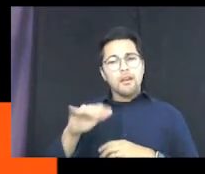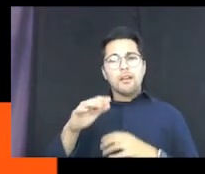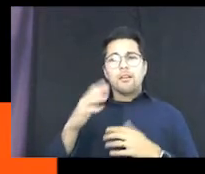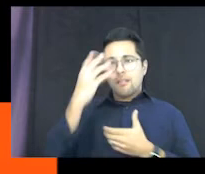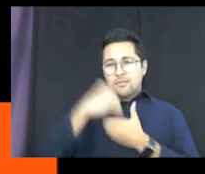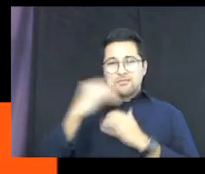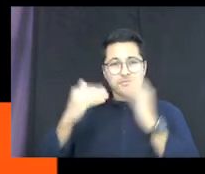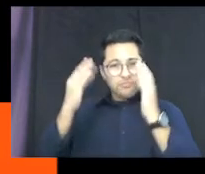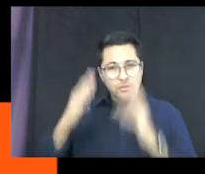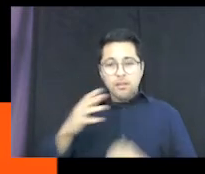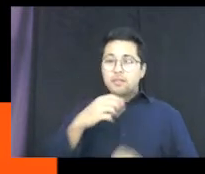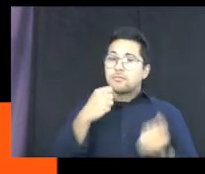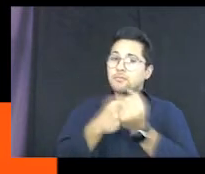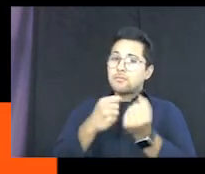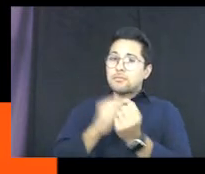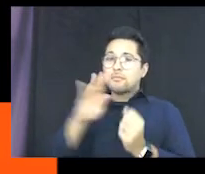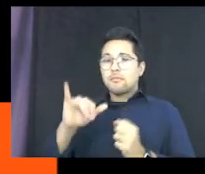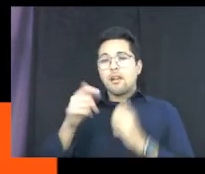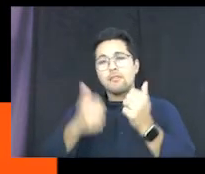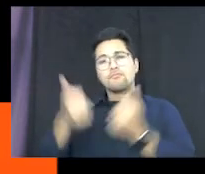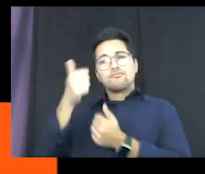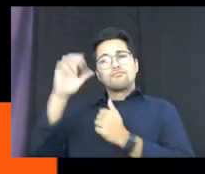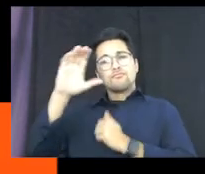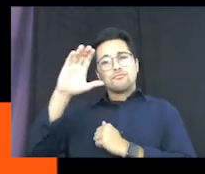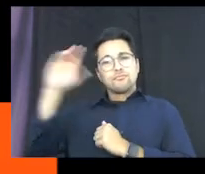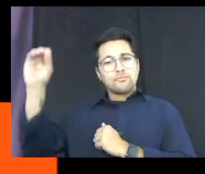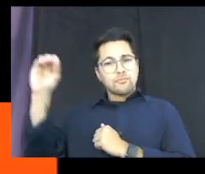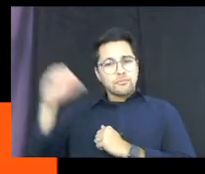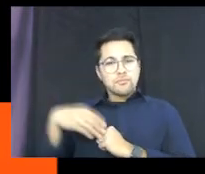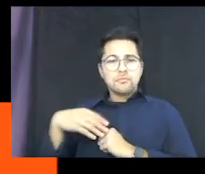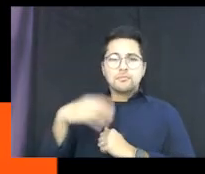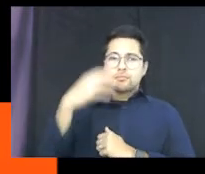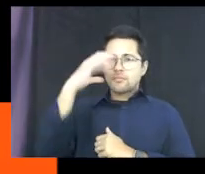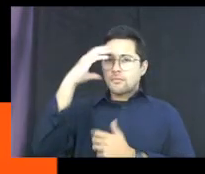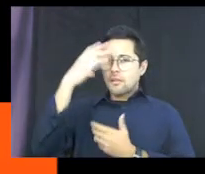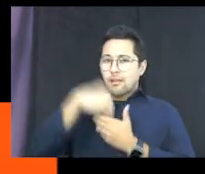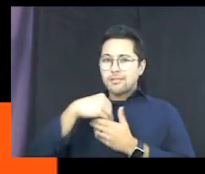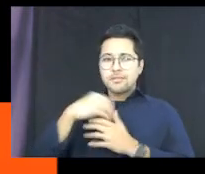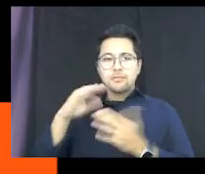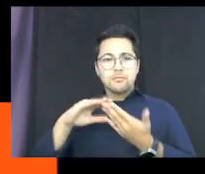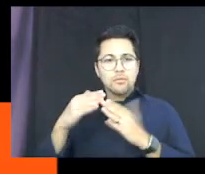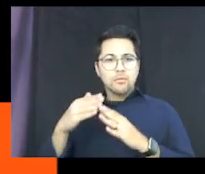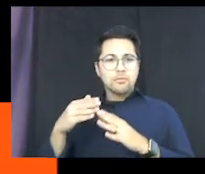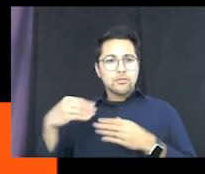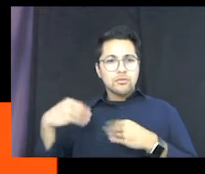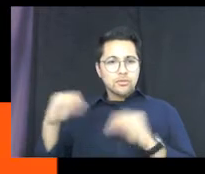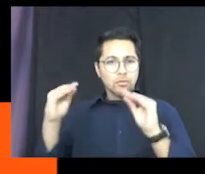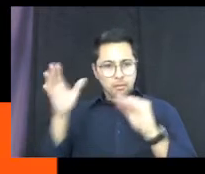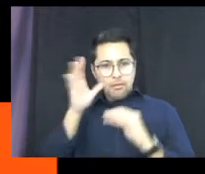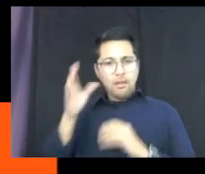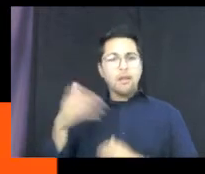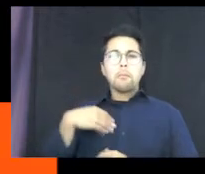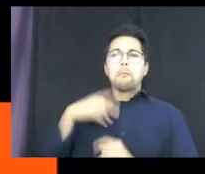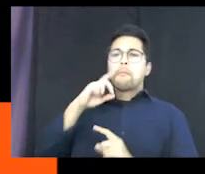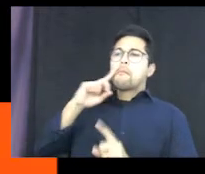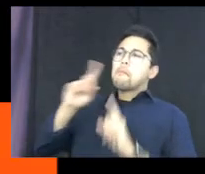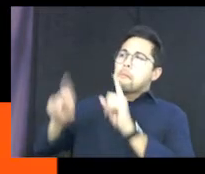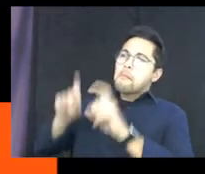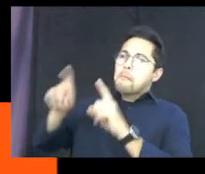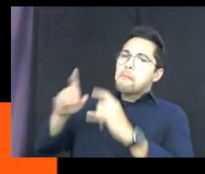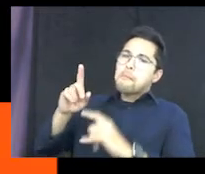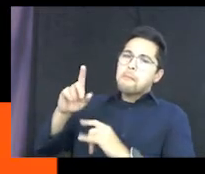adult and sponsored by a larger organization, an autism community store. I will be interviewing them about